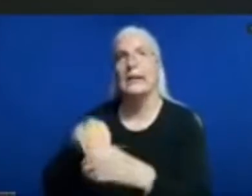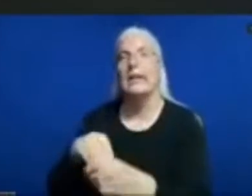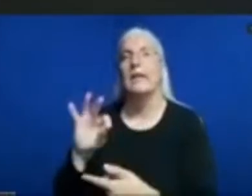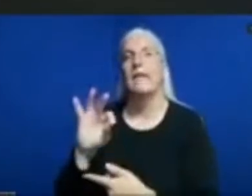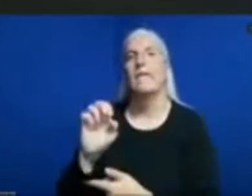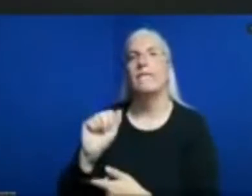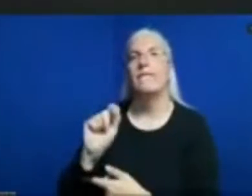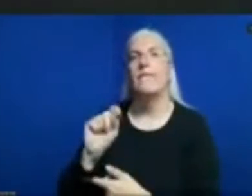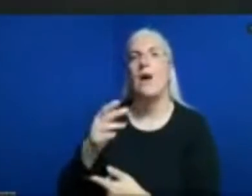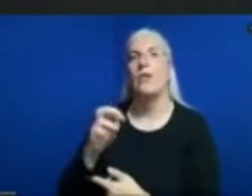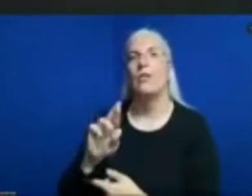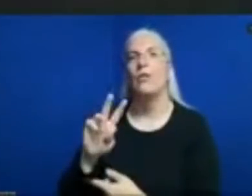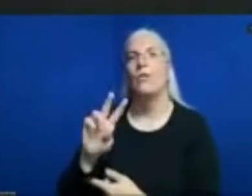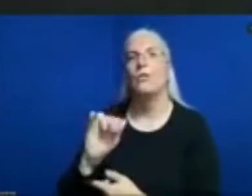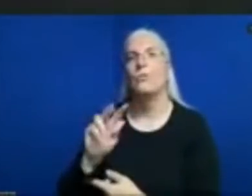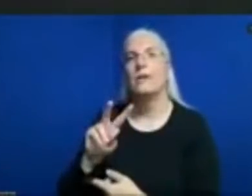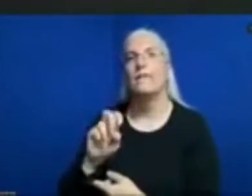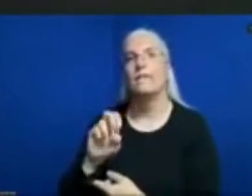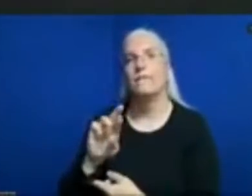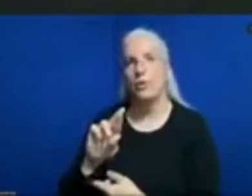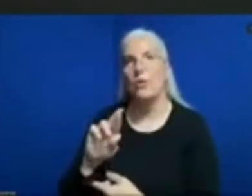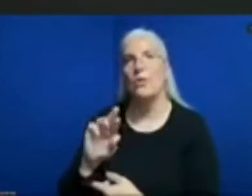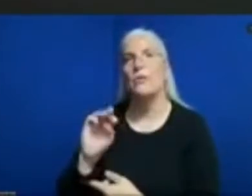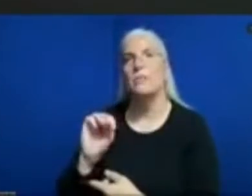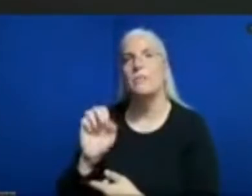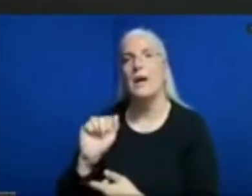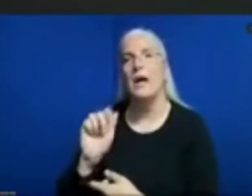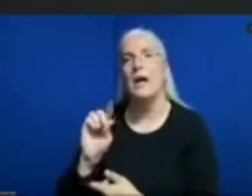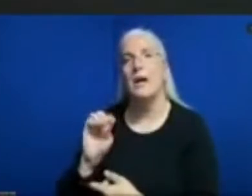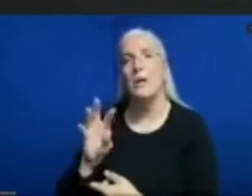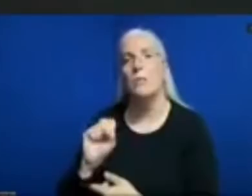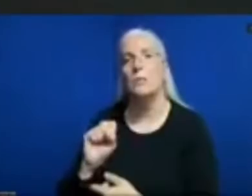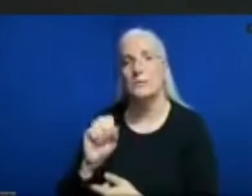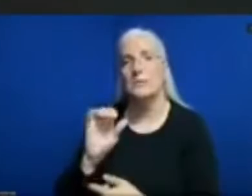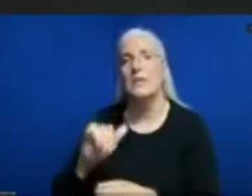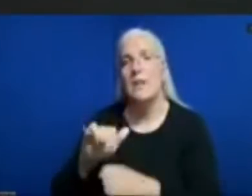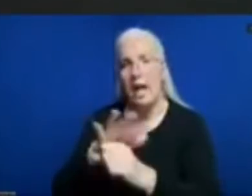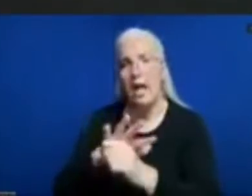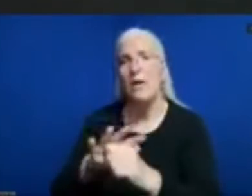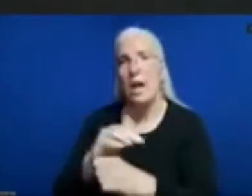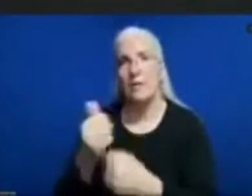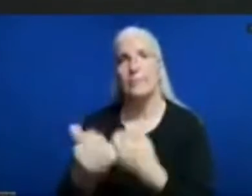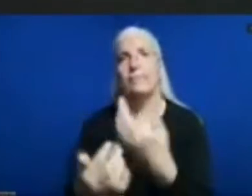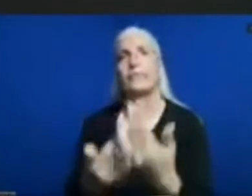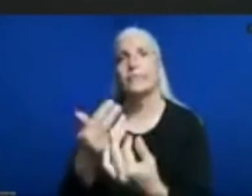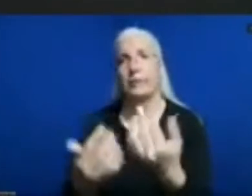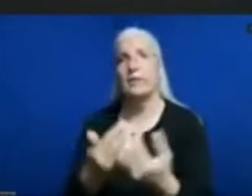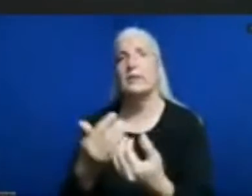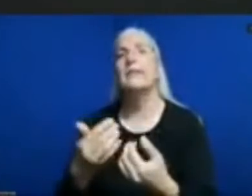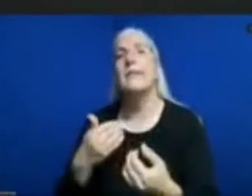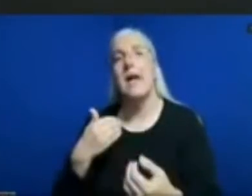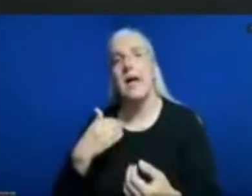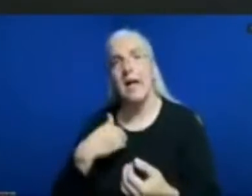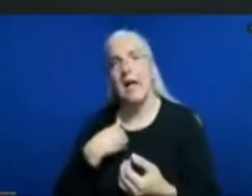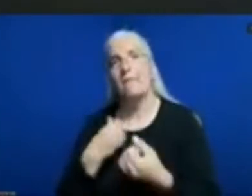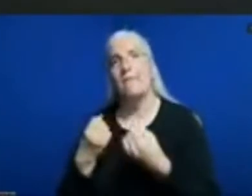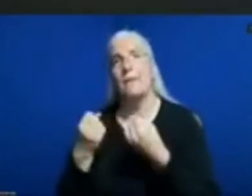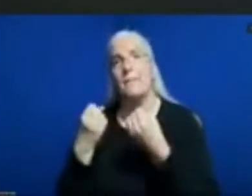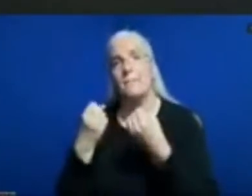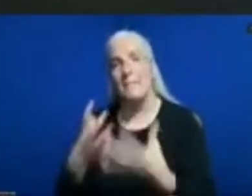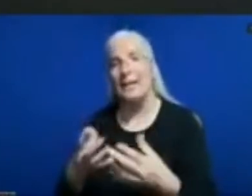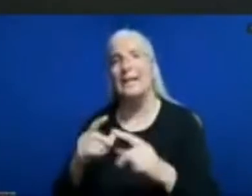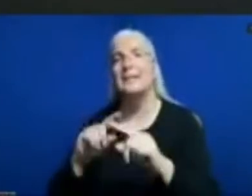number of recreational cabins in that area, and at this point I can't tell you their status.